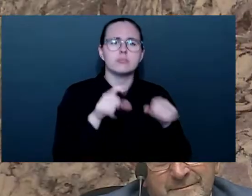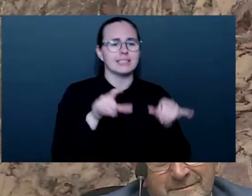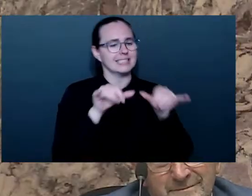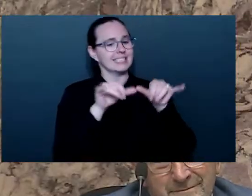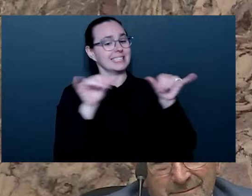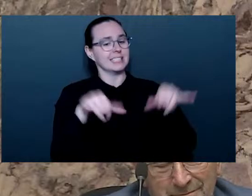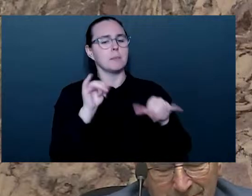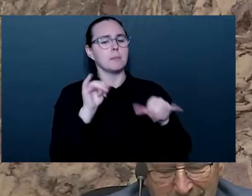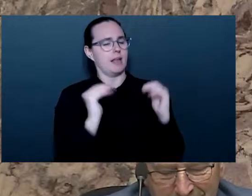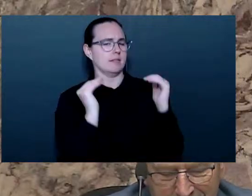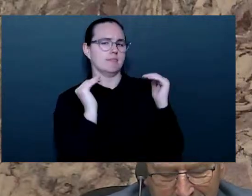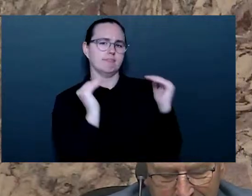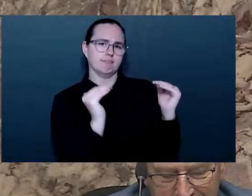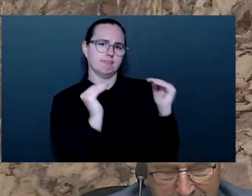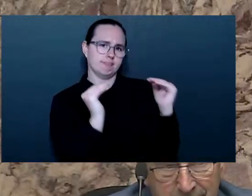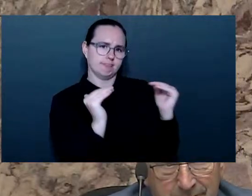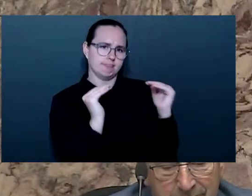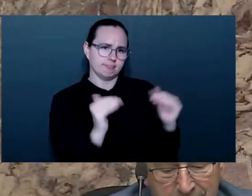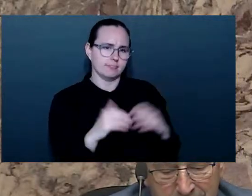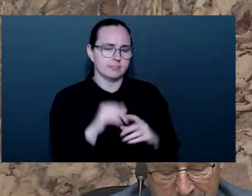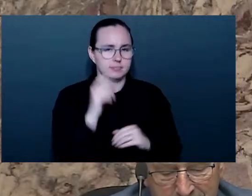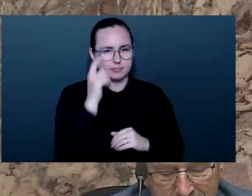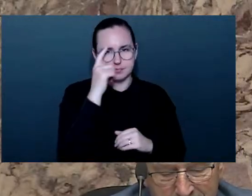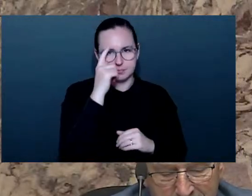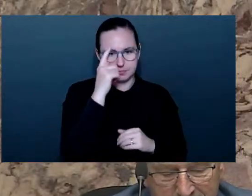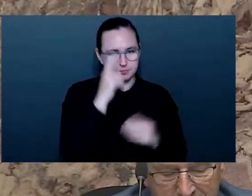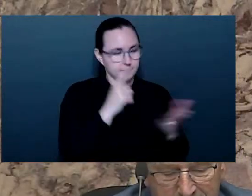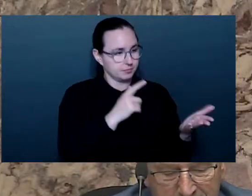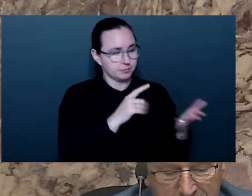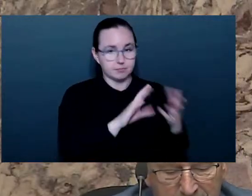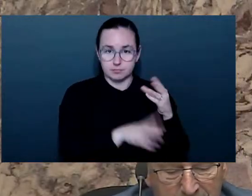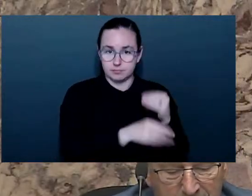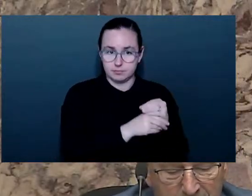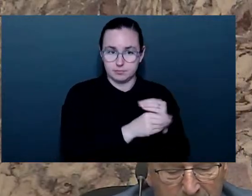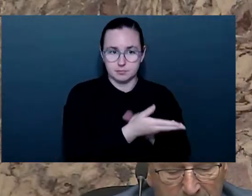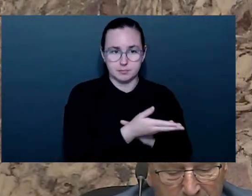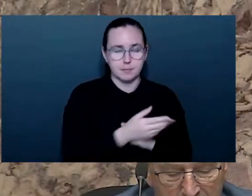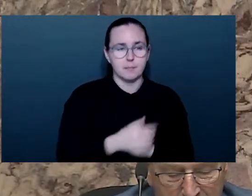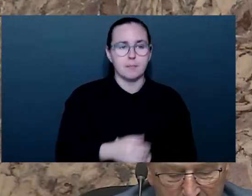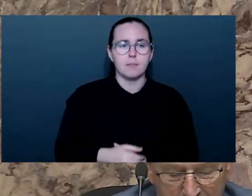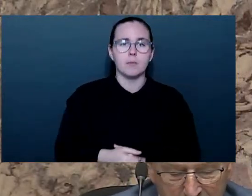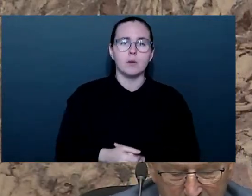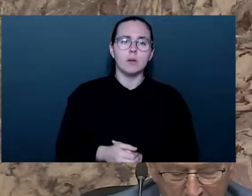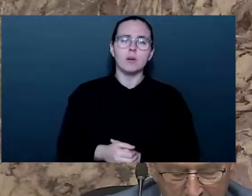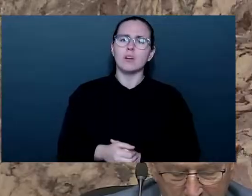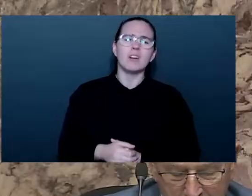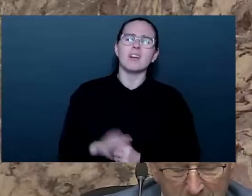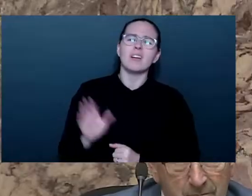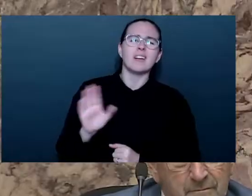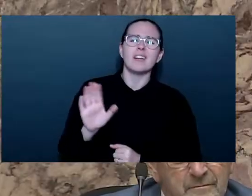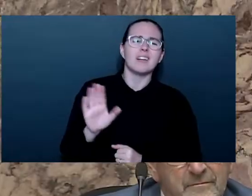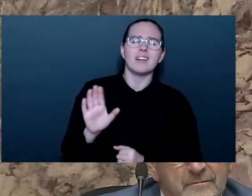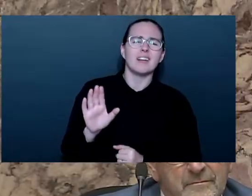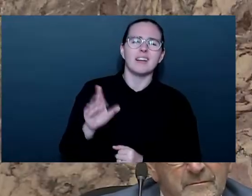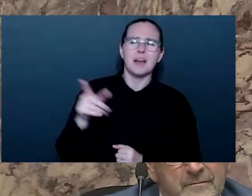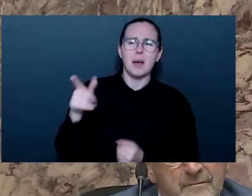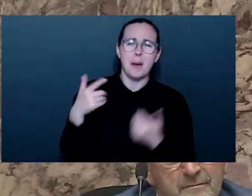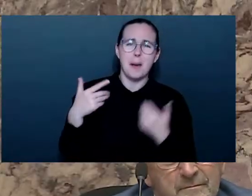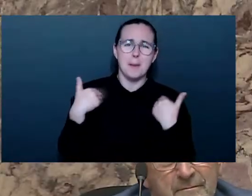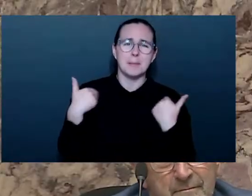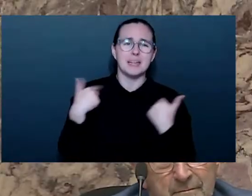this minister committed to getting the payment model in line in the spring. And here we are, after we've